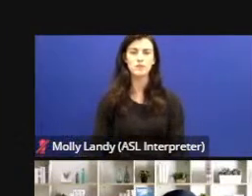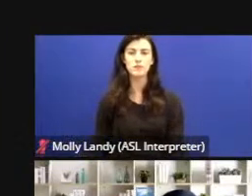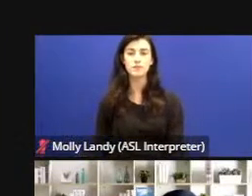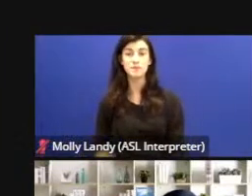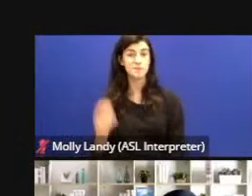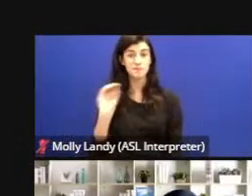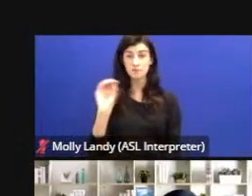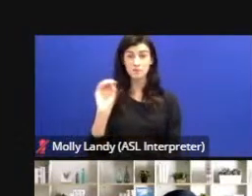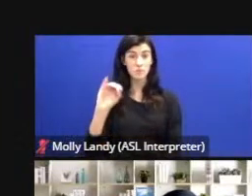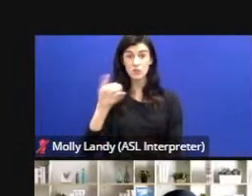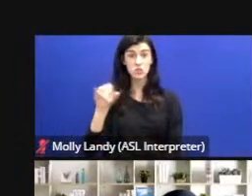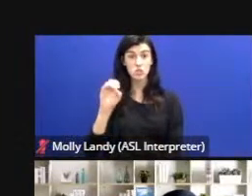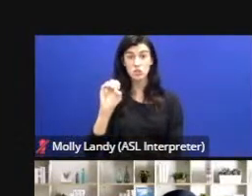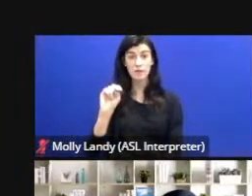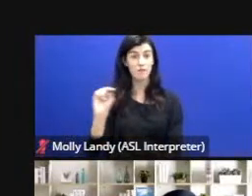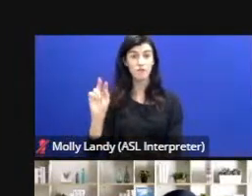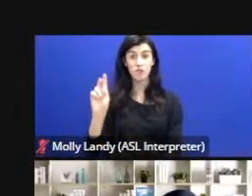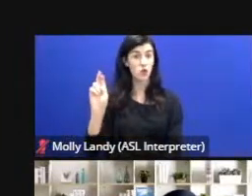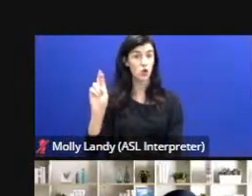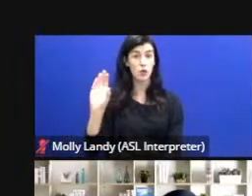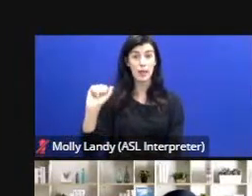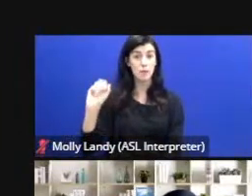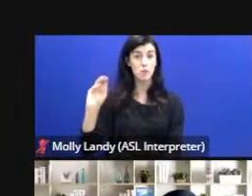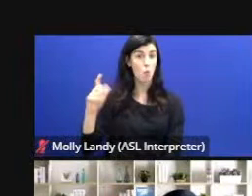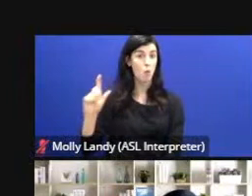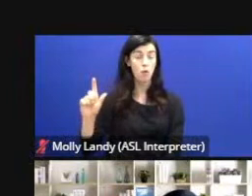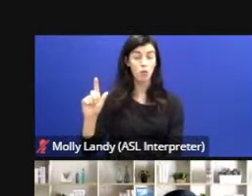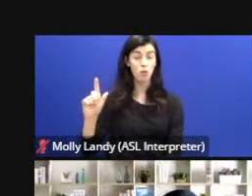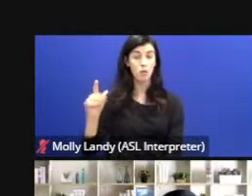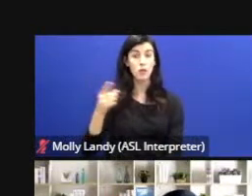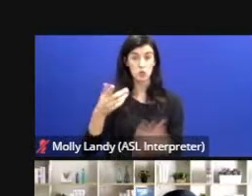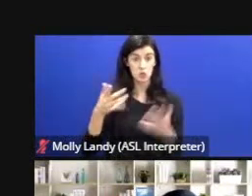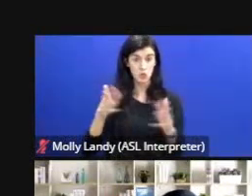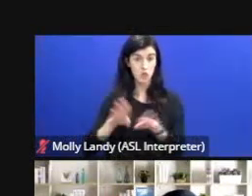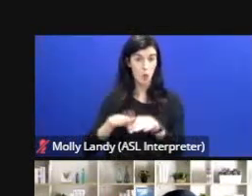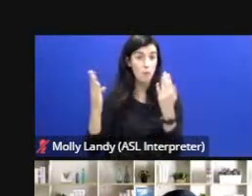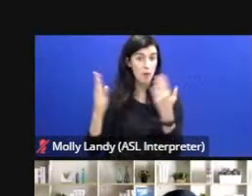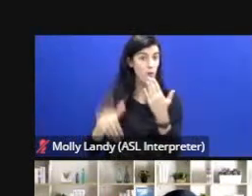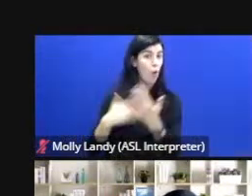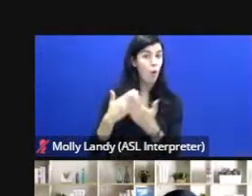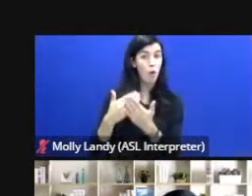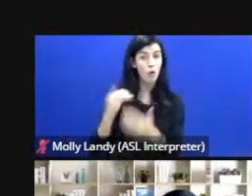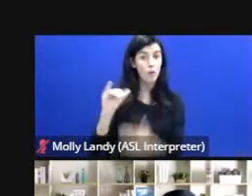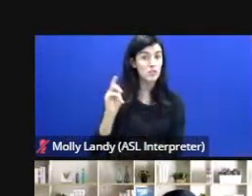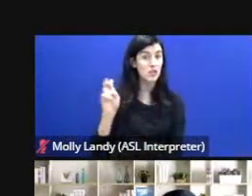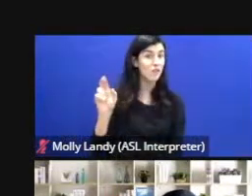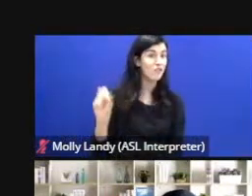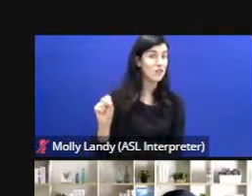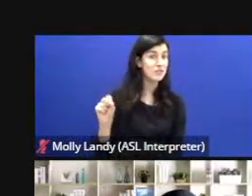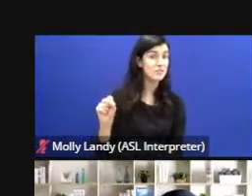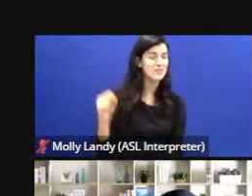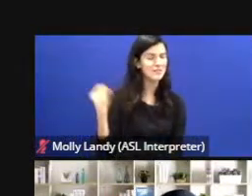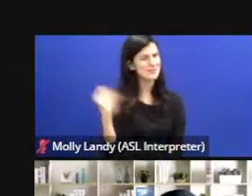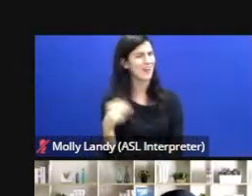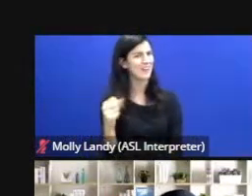No Jennifer Campbell? And you've opened all the Jennifers, right, Jennifer? Yes. Okay.